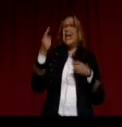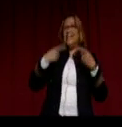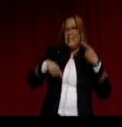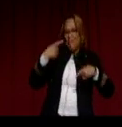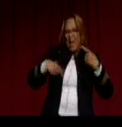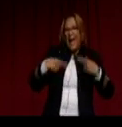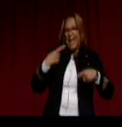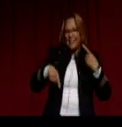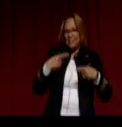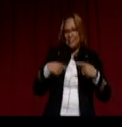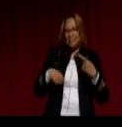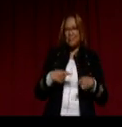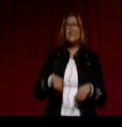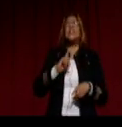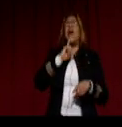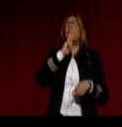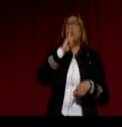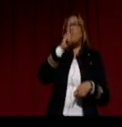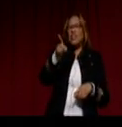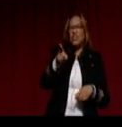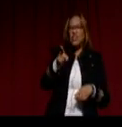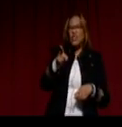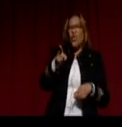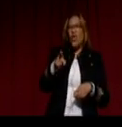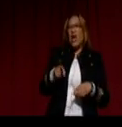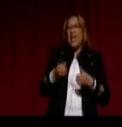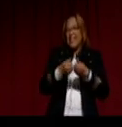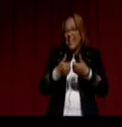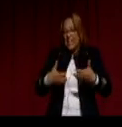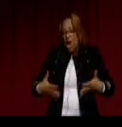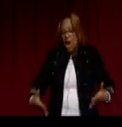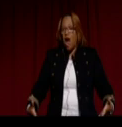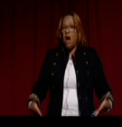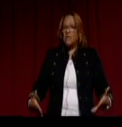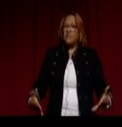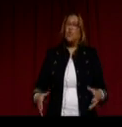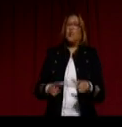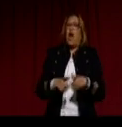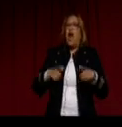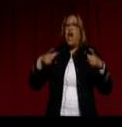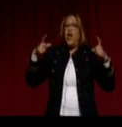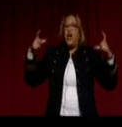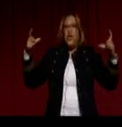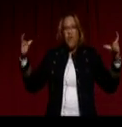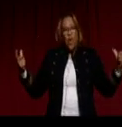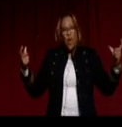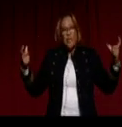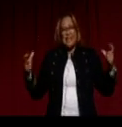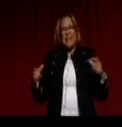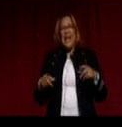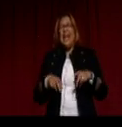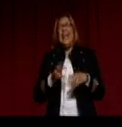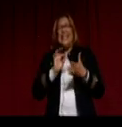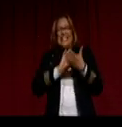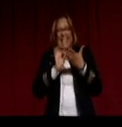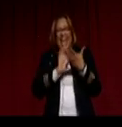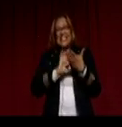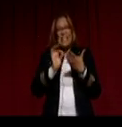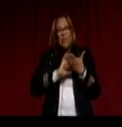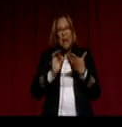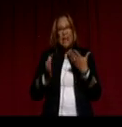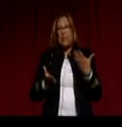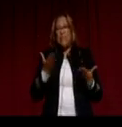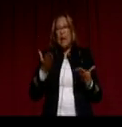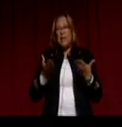But one thing is sure, that the losses, the casualties were enormous. It's estimated that perhaps